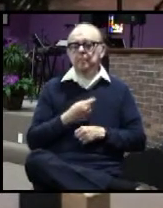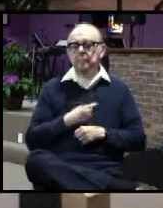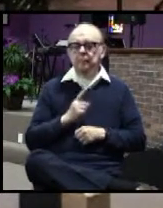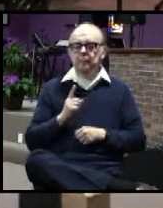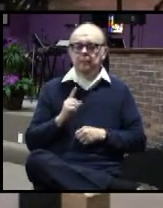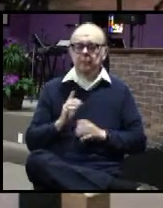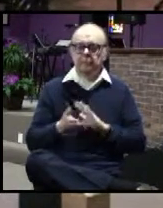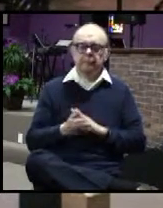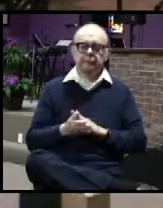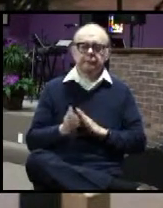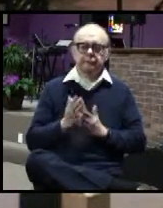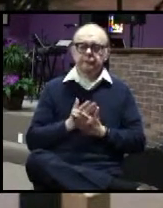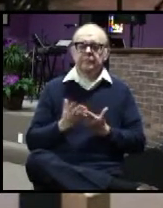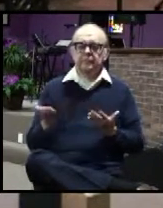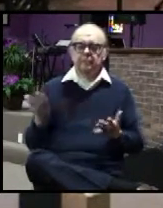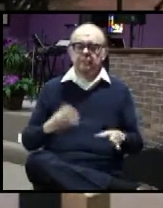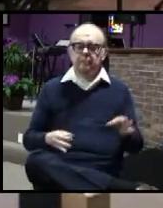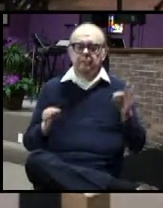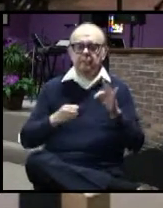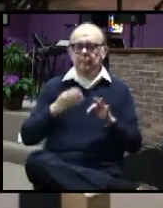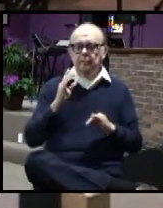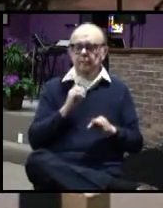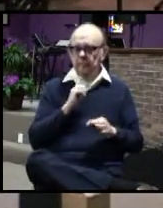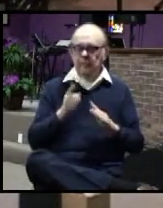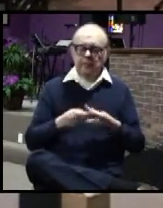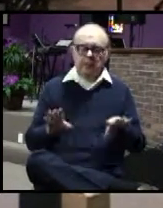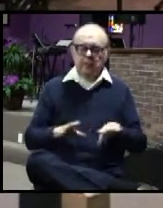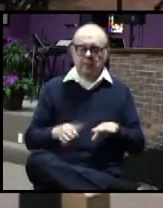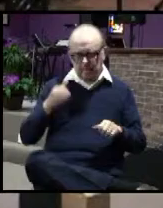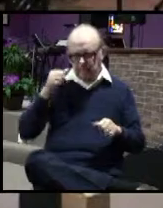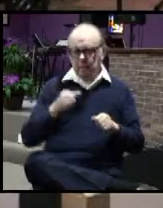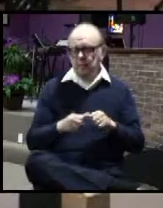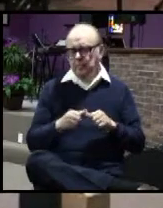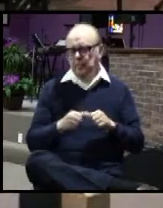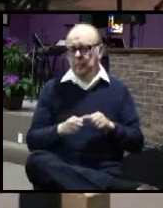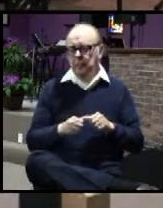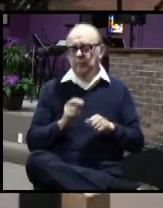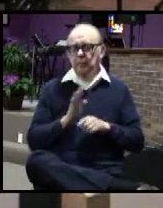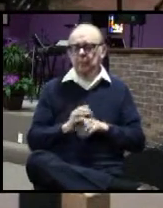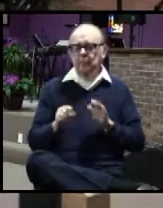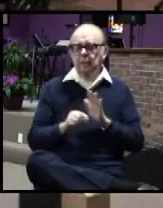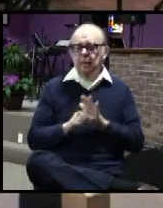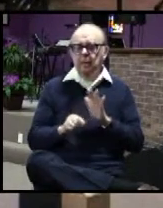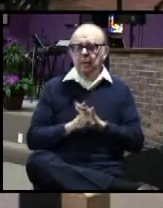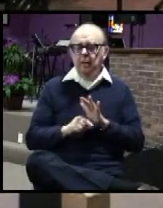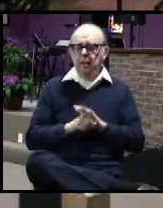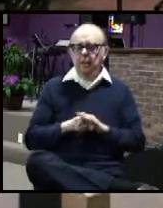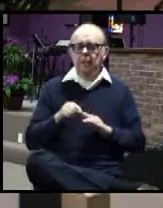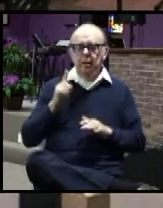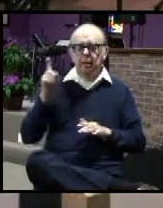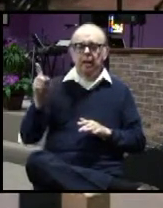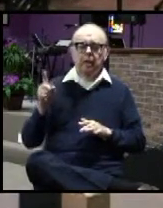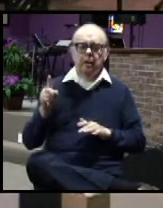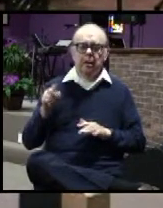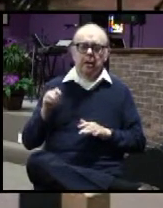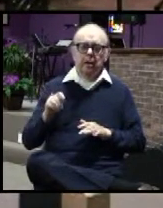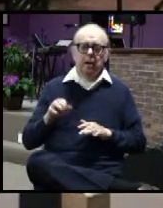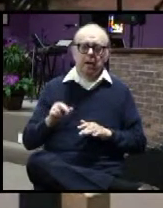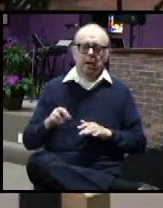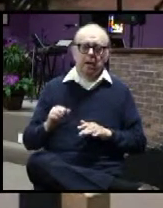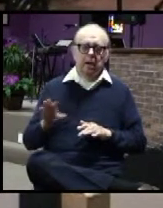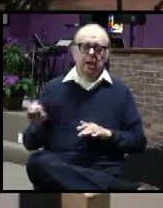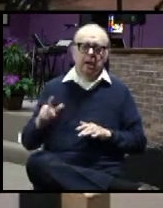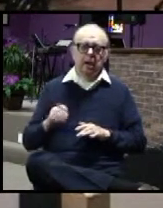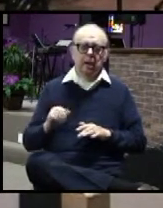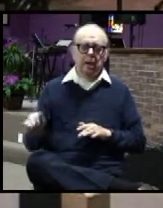become something important. What God is starting to do. Remember, we use the scripture, the verse, that he is the potter and I am the clay. He is molding us